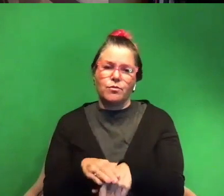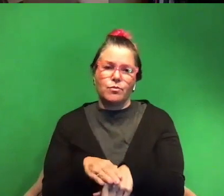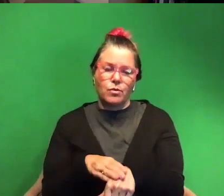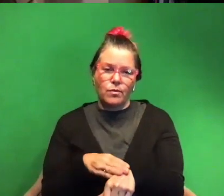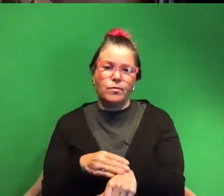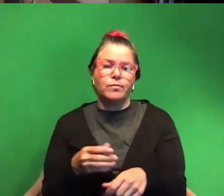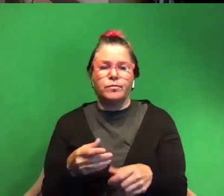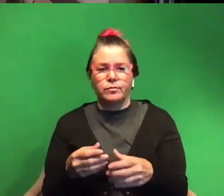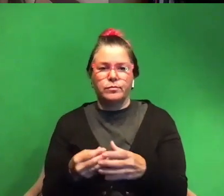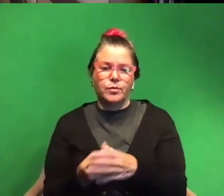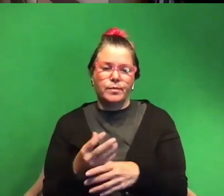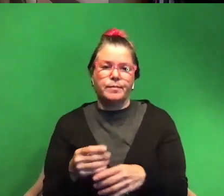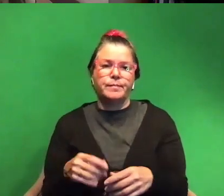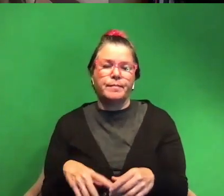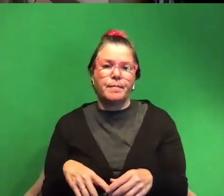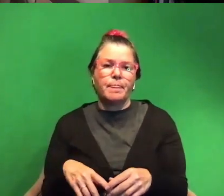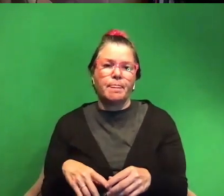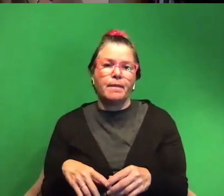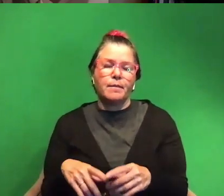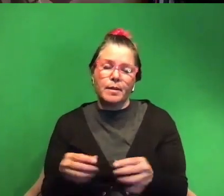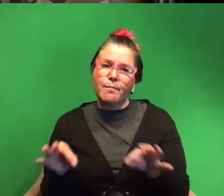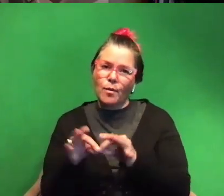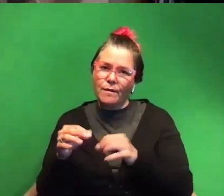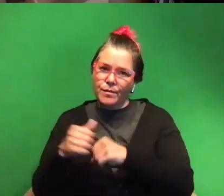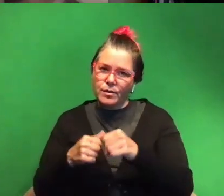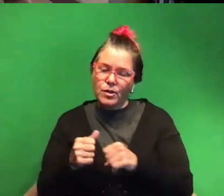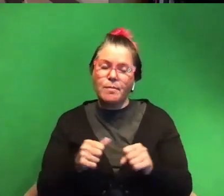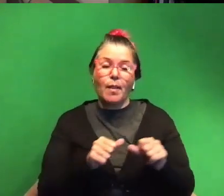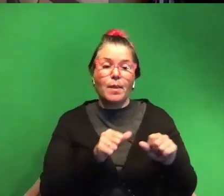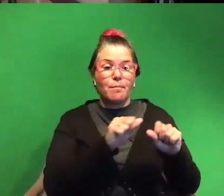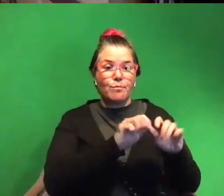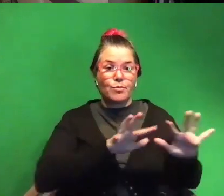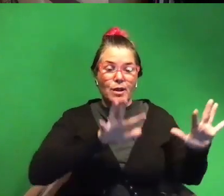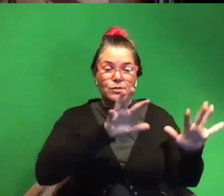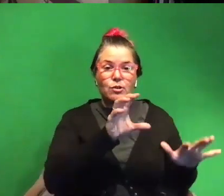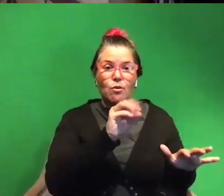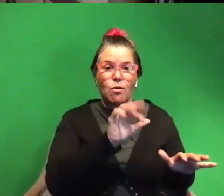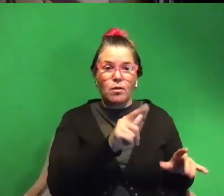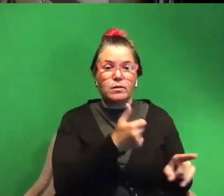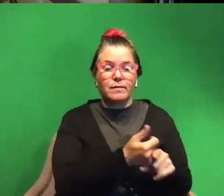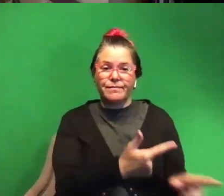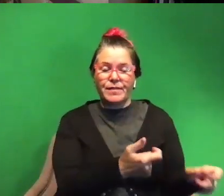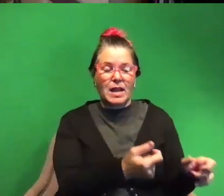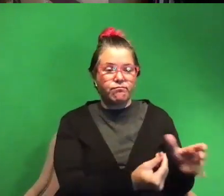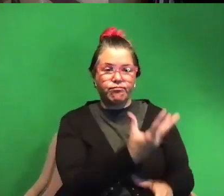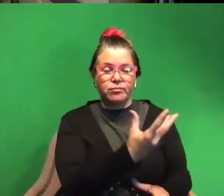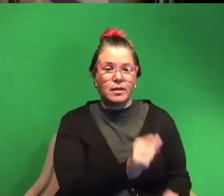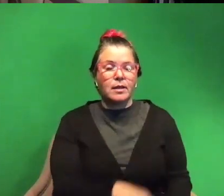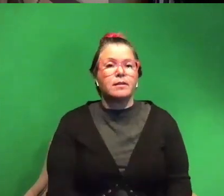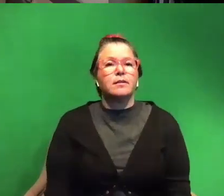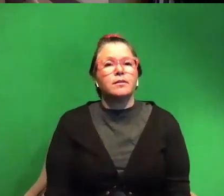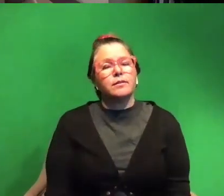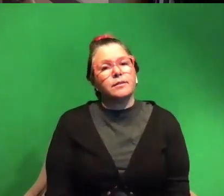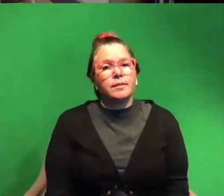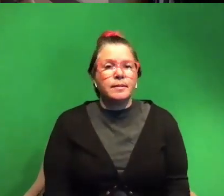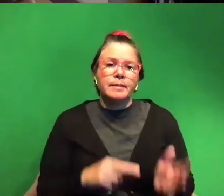very important for the structure of a reef, whereas some branching corals can be really fast growing. And so we might be able to